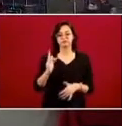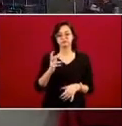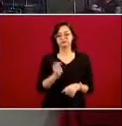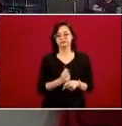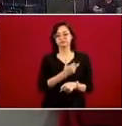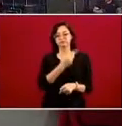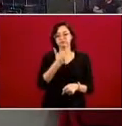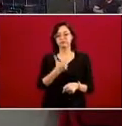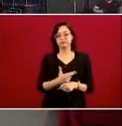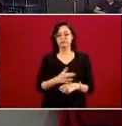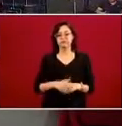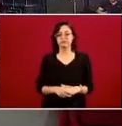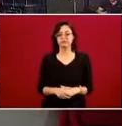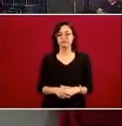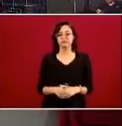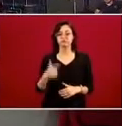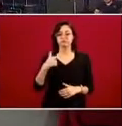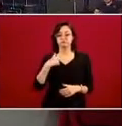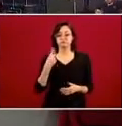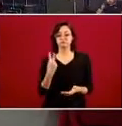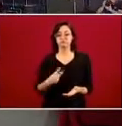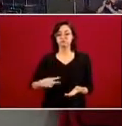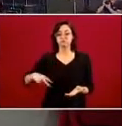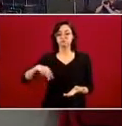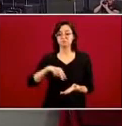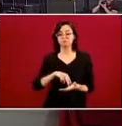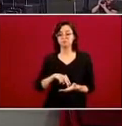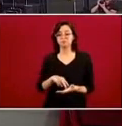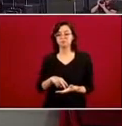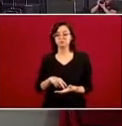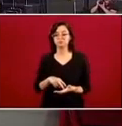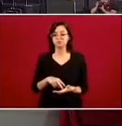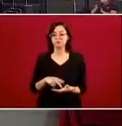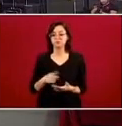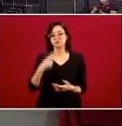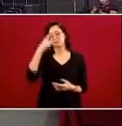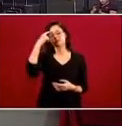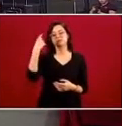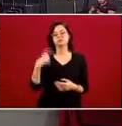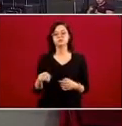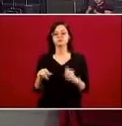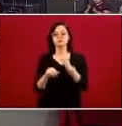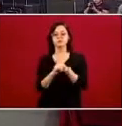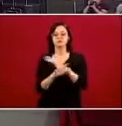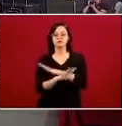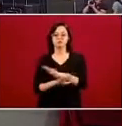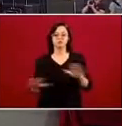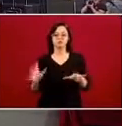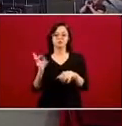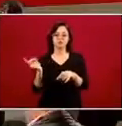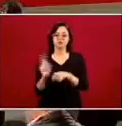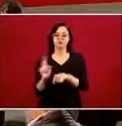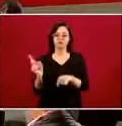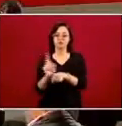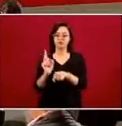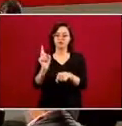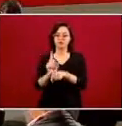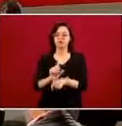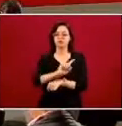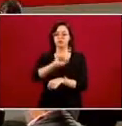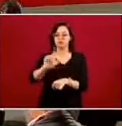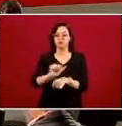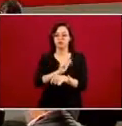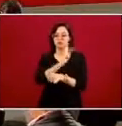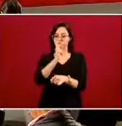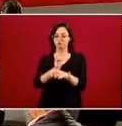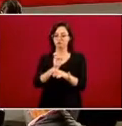Thank you very much, Secretary. And now I'm gonna stand, if you allow me, to share